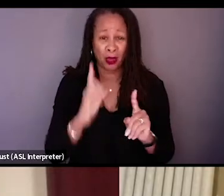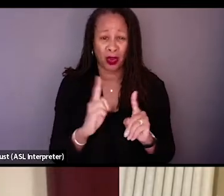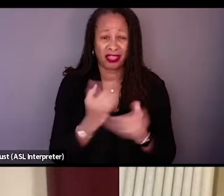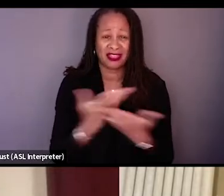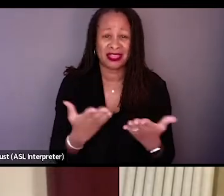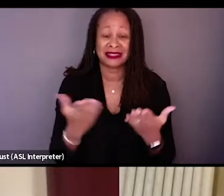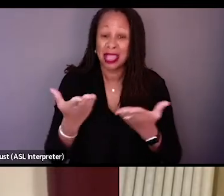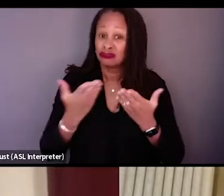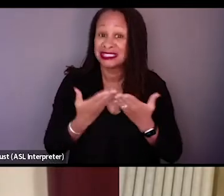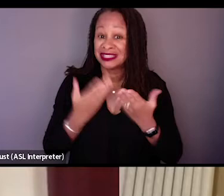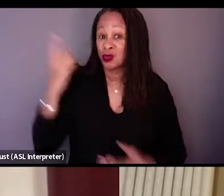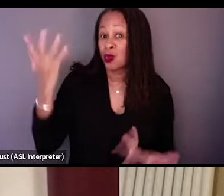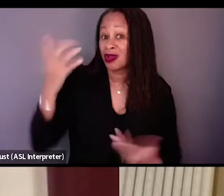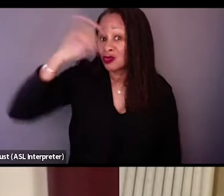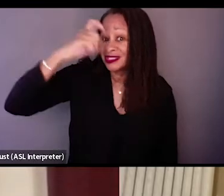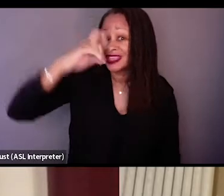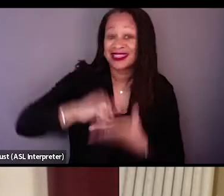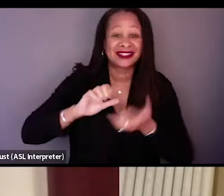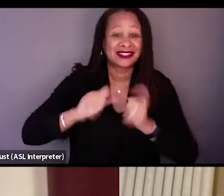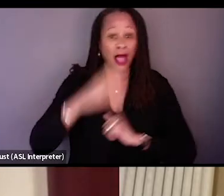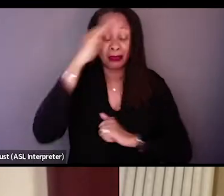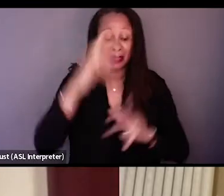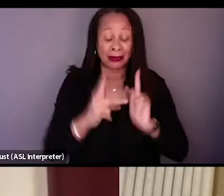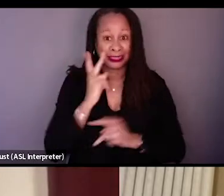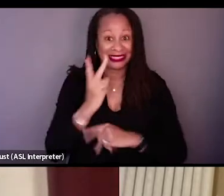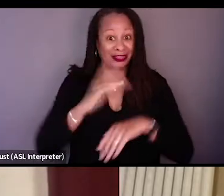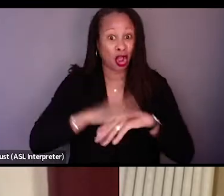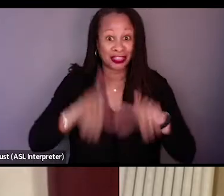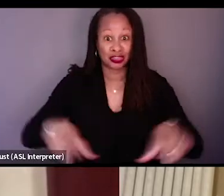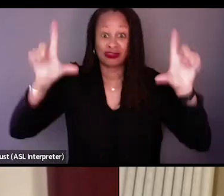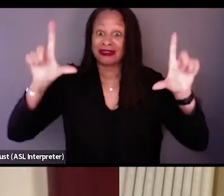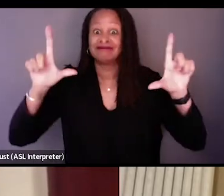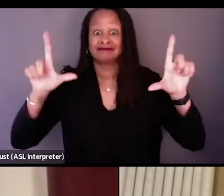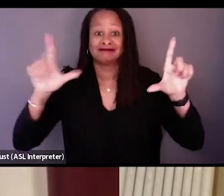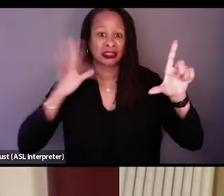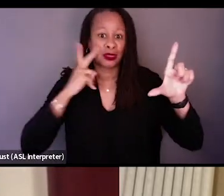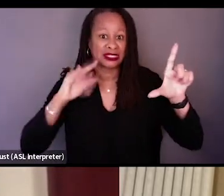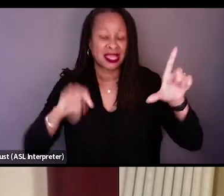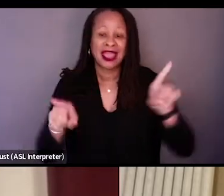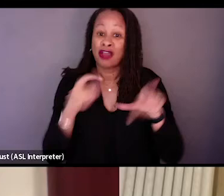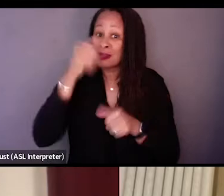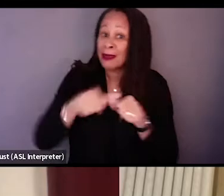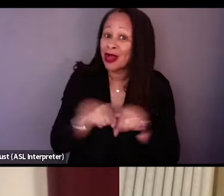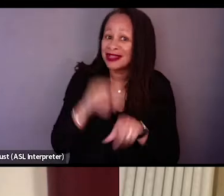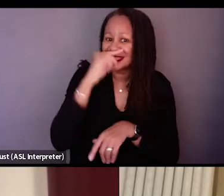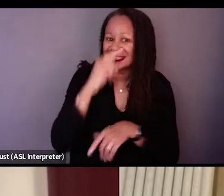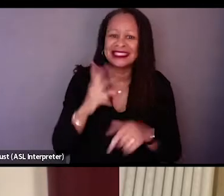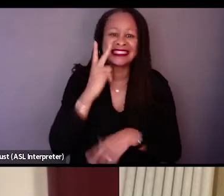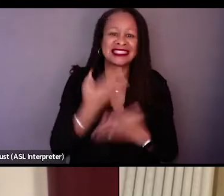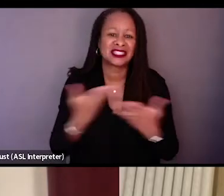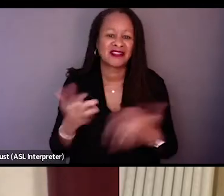this received wisdom, that this is the way Black people were seen on screen. And it's actually, remember as a kid, I'd see stuff